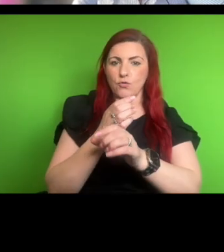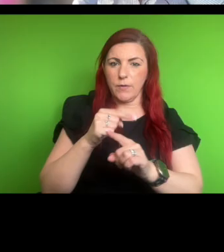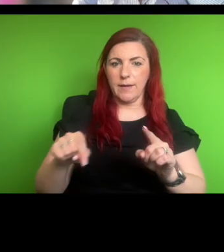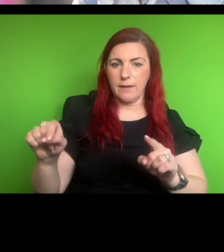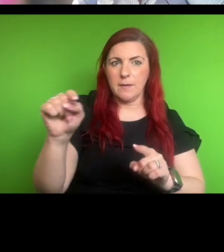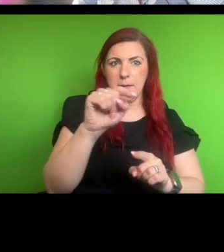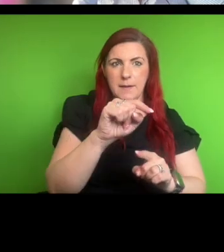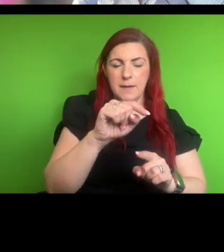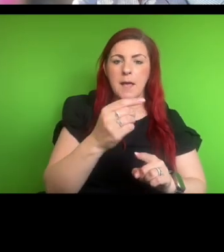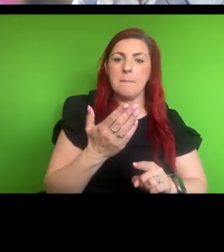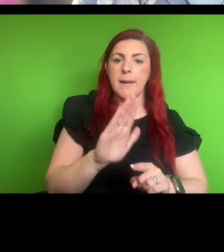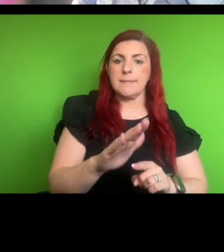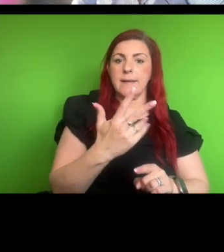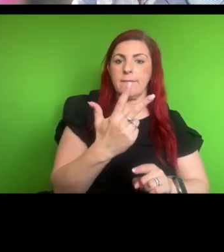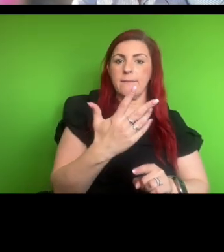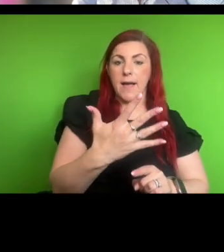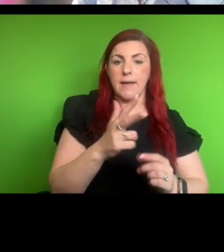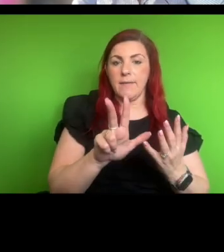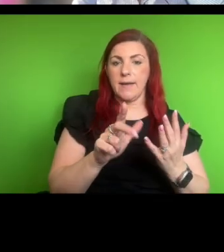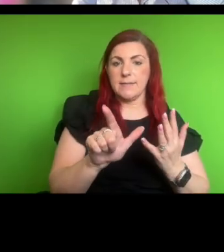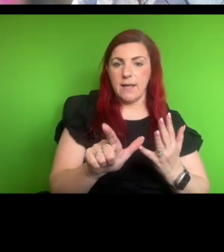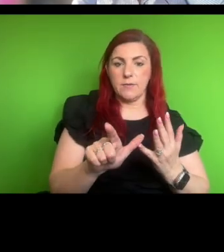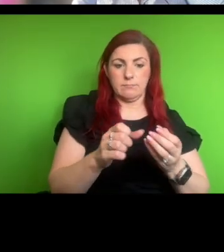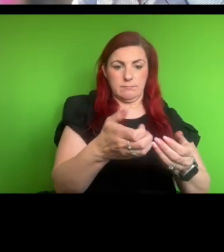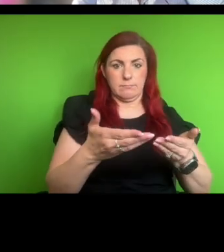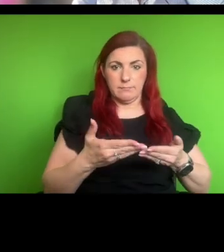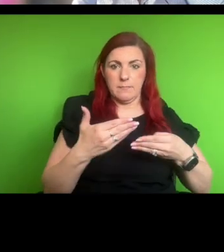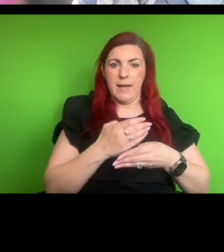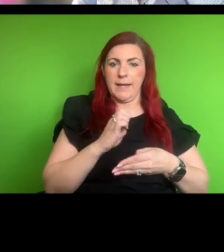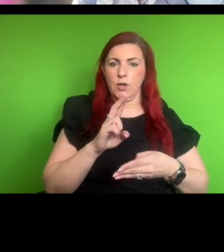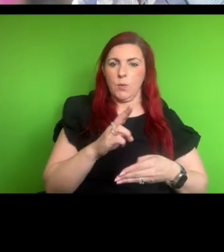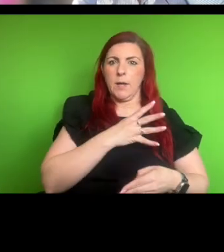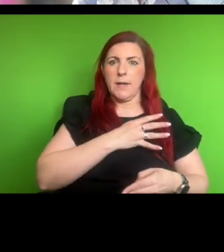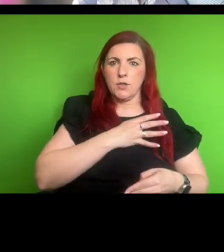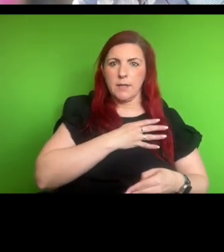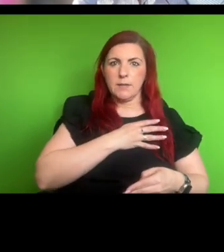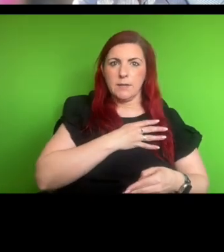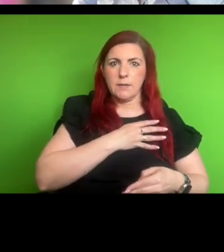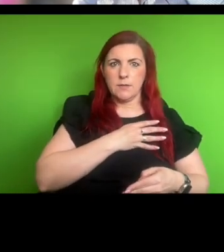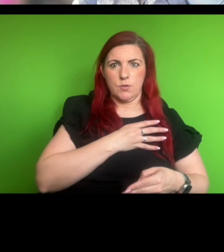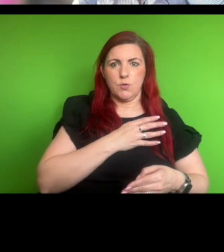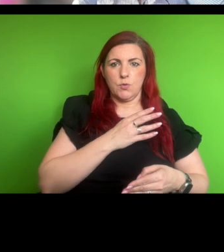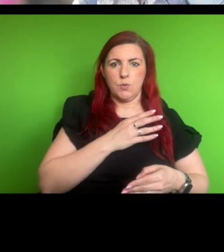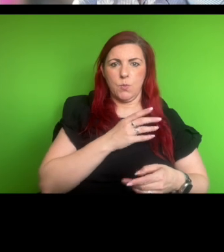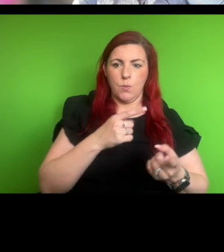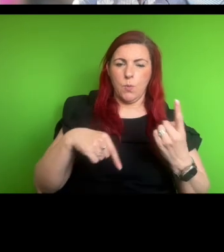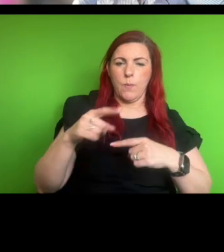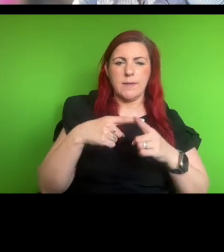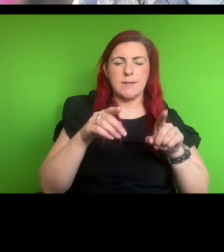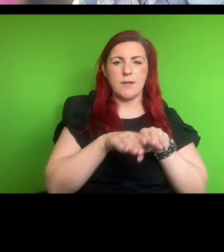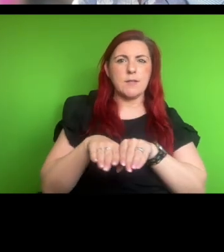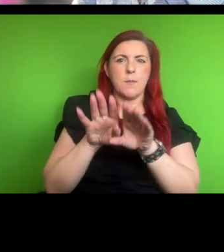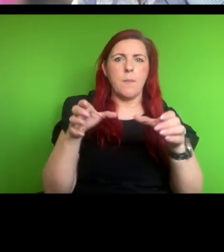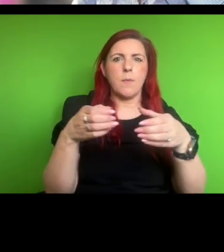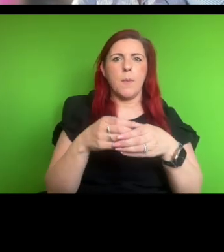the European Commission to the standardization bodies. We call them the European Standardization